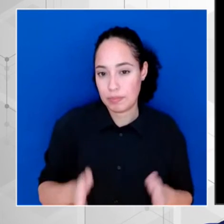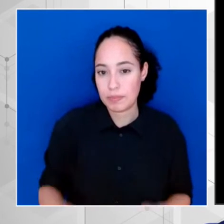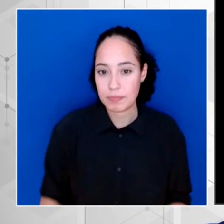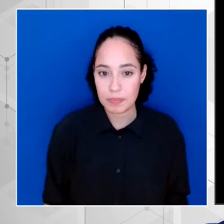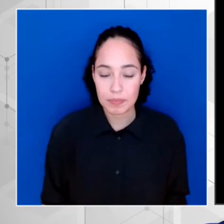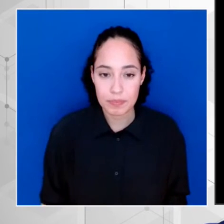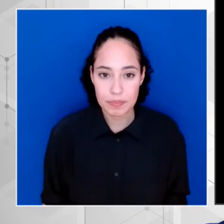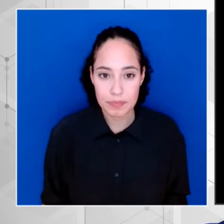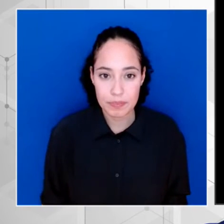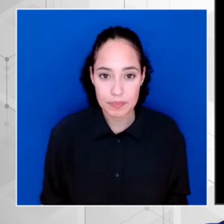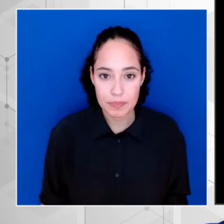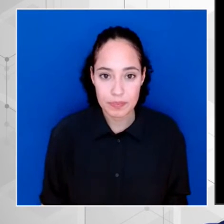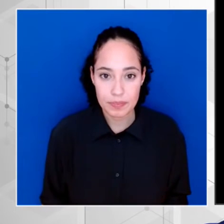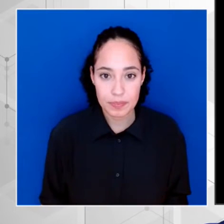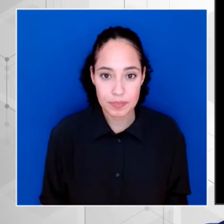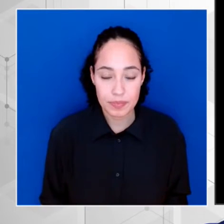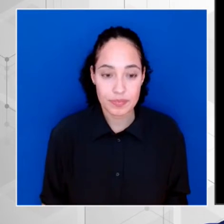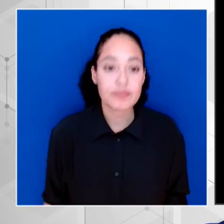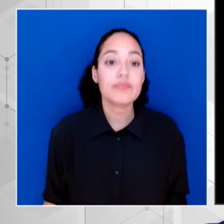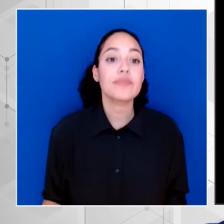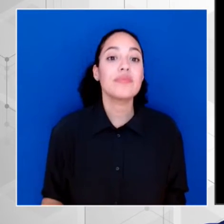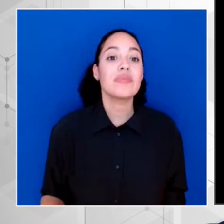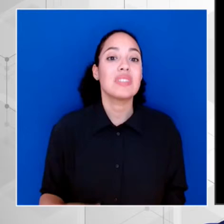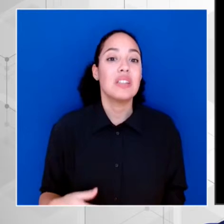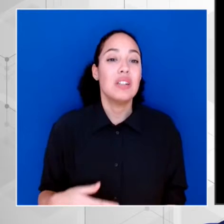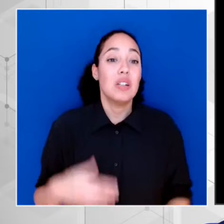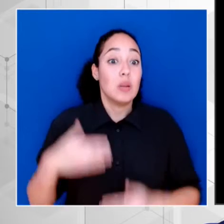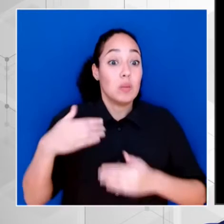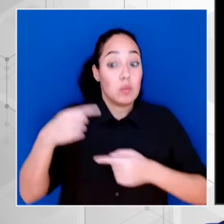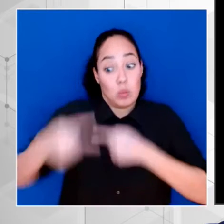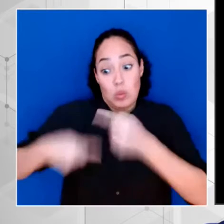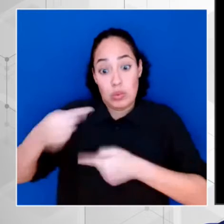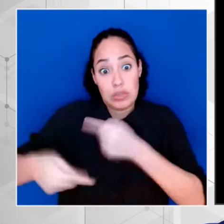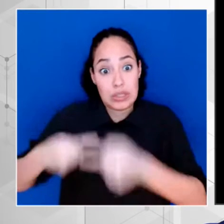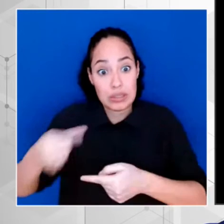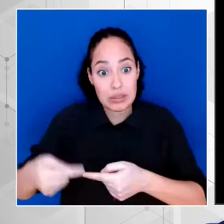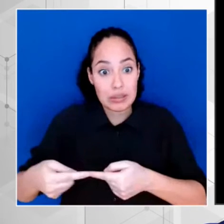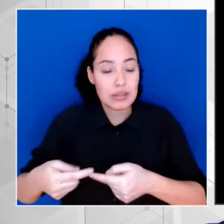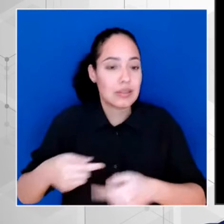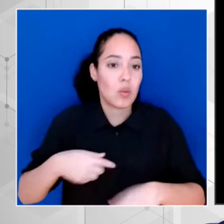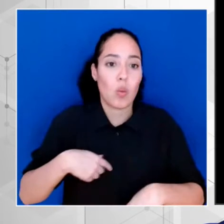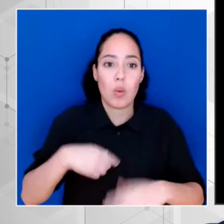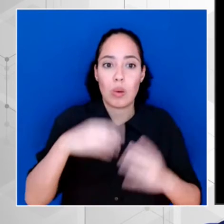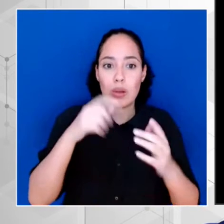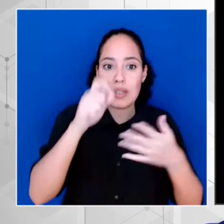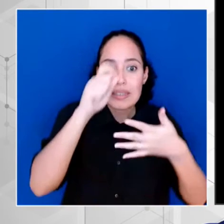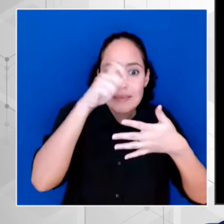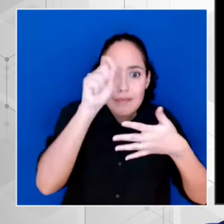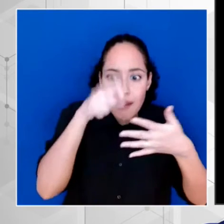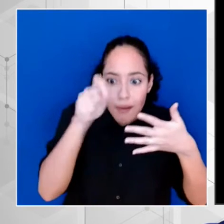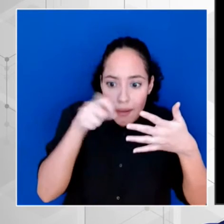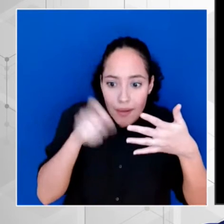UI, the processes and tasks may be confusing or stressful for users.